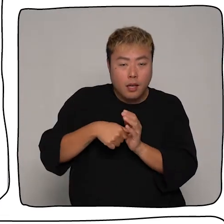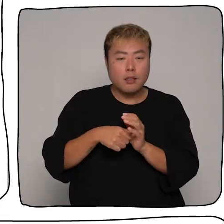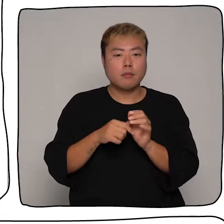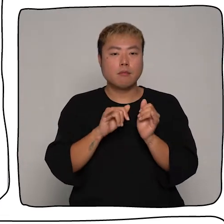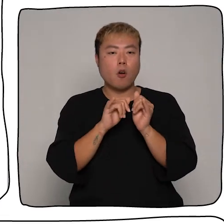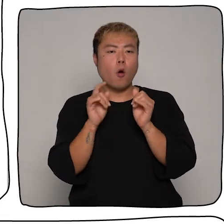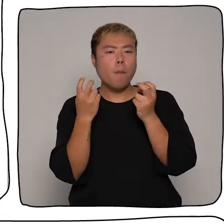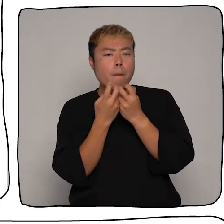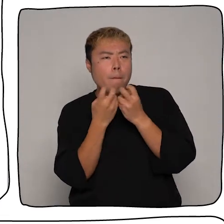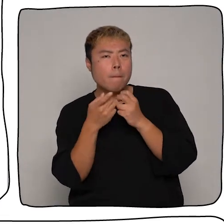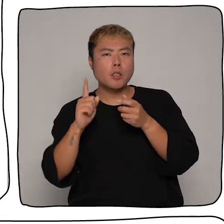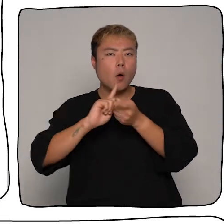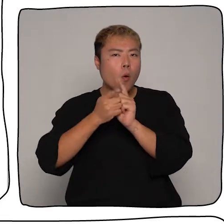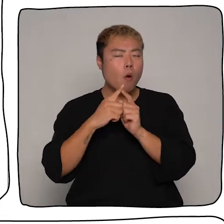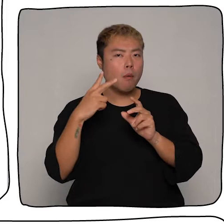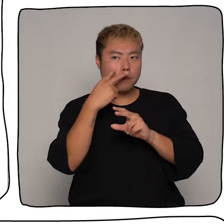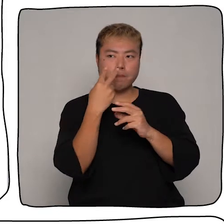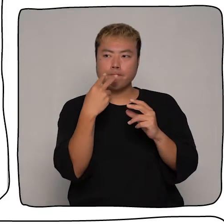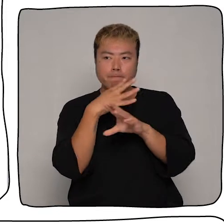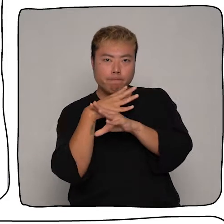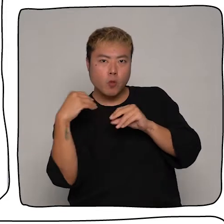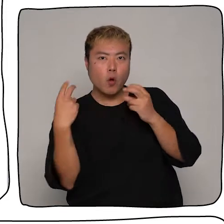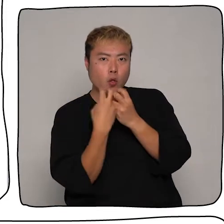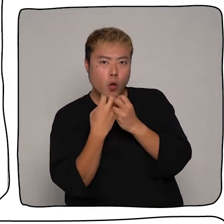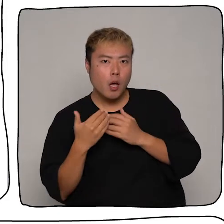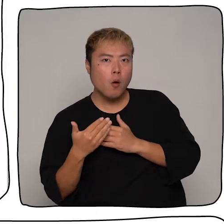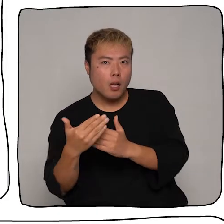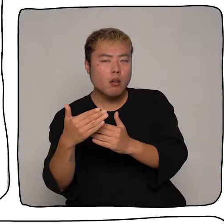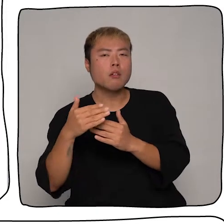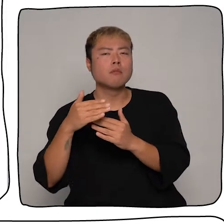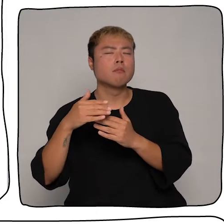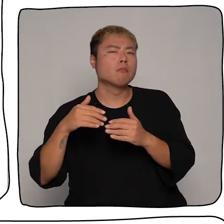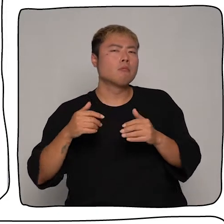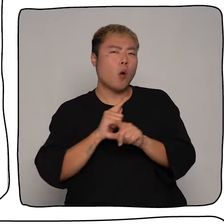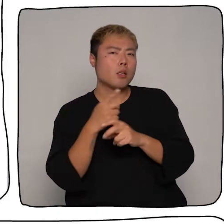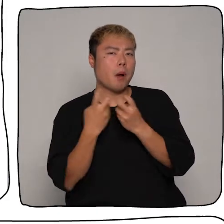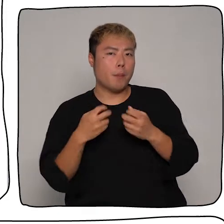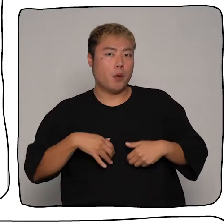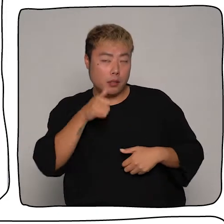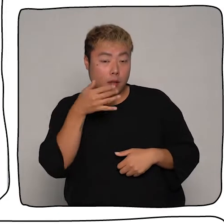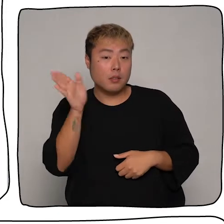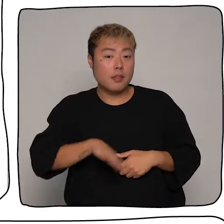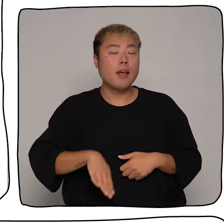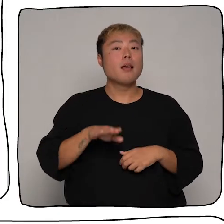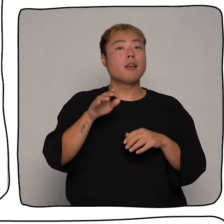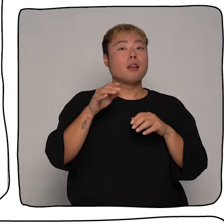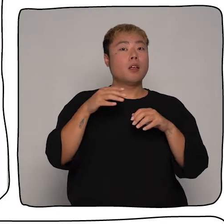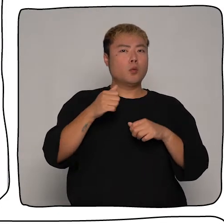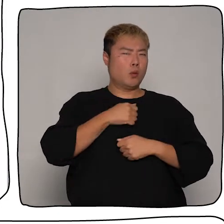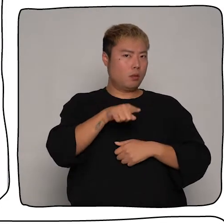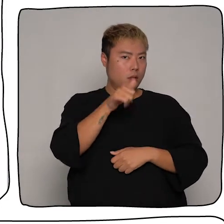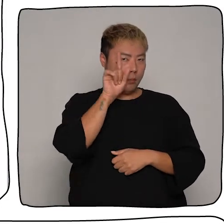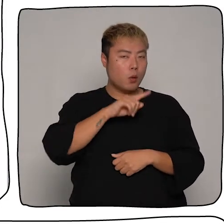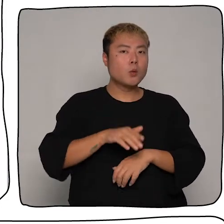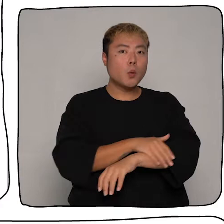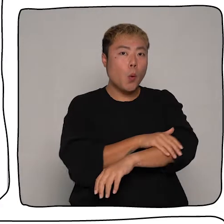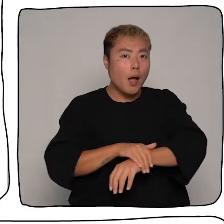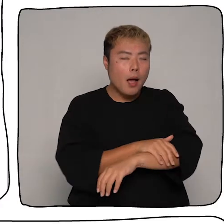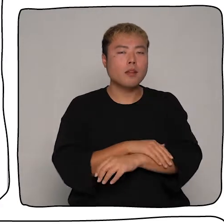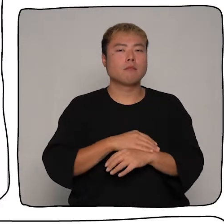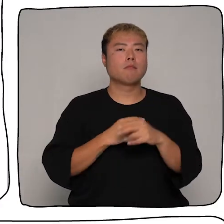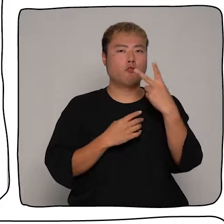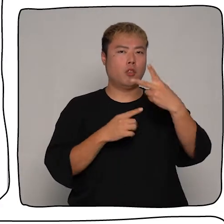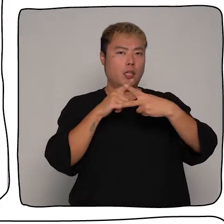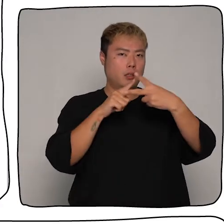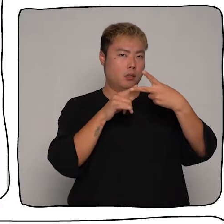and getting to know each other. But I think we have to care that the sense